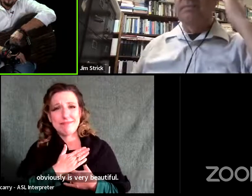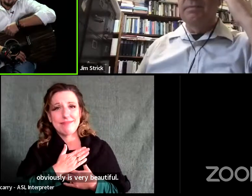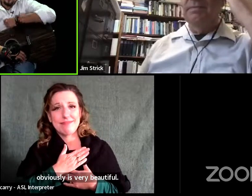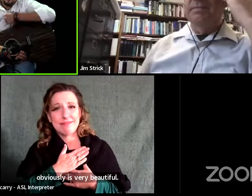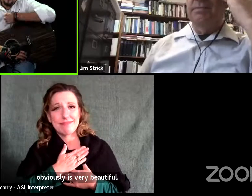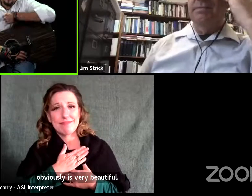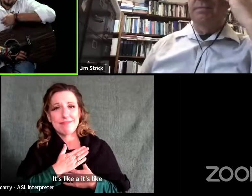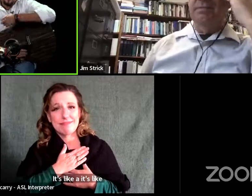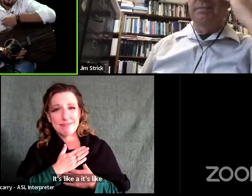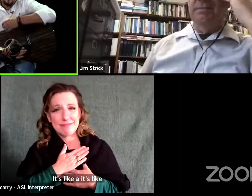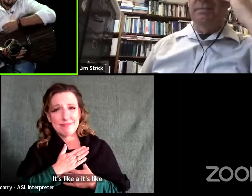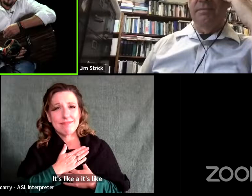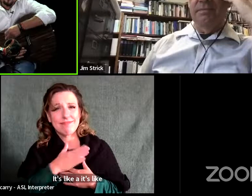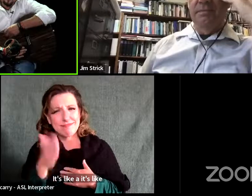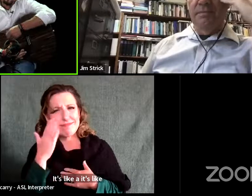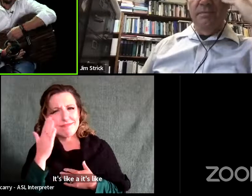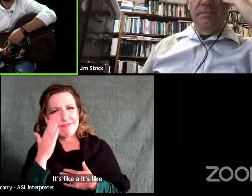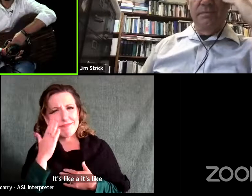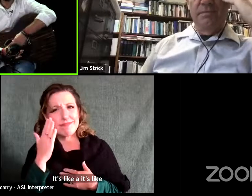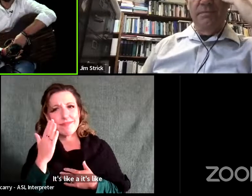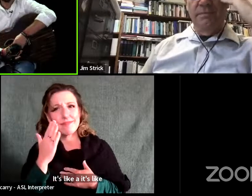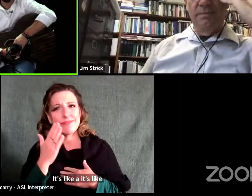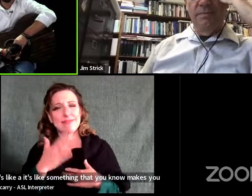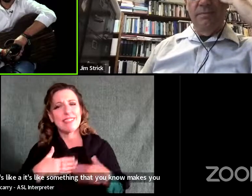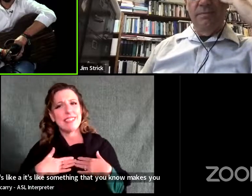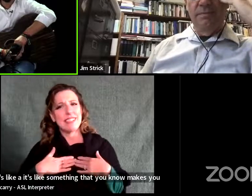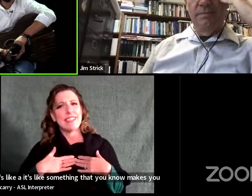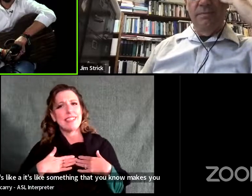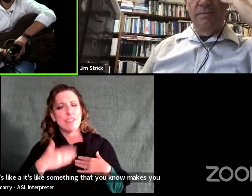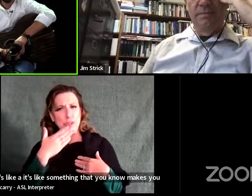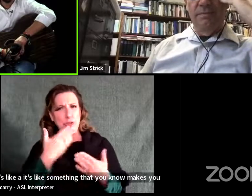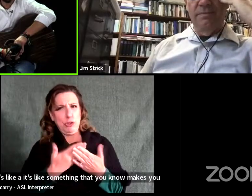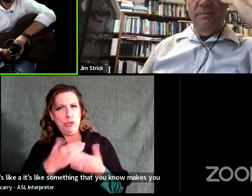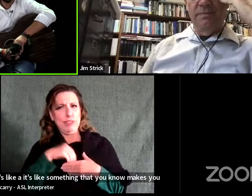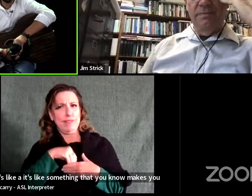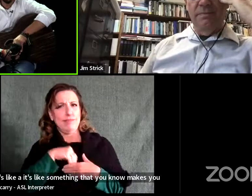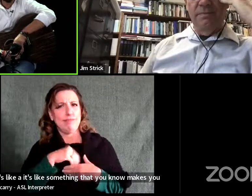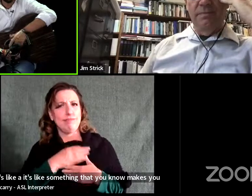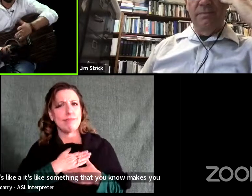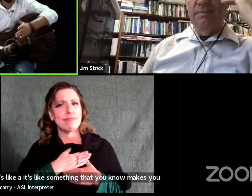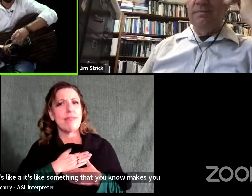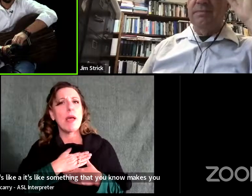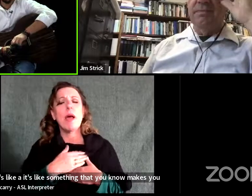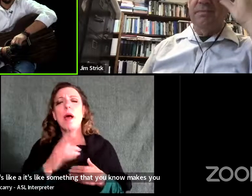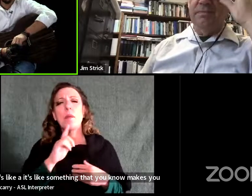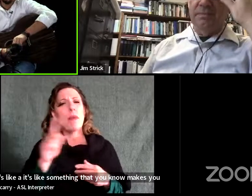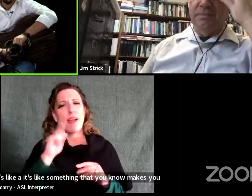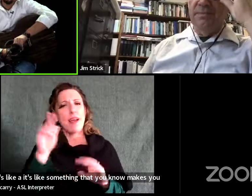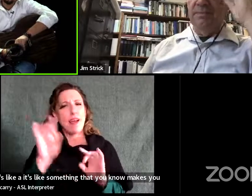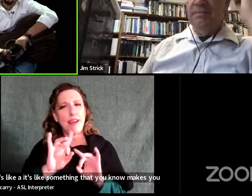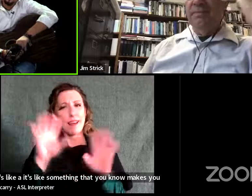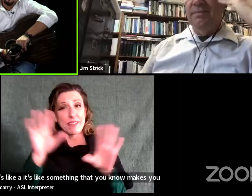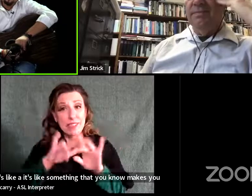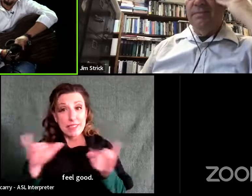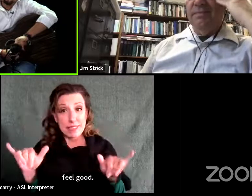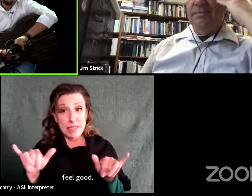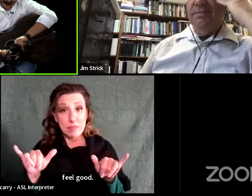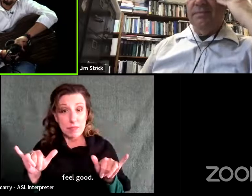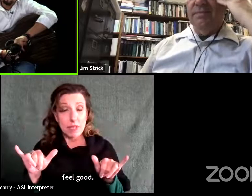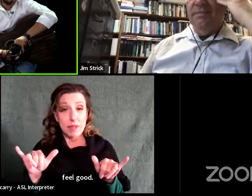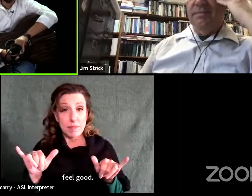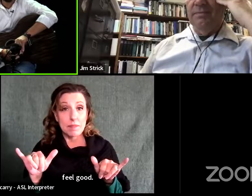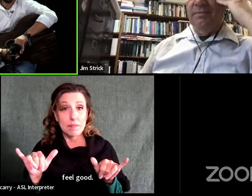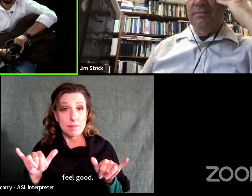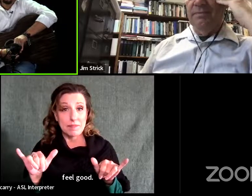something that makes you feel good. But and you have to obviously you have